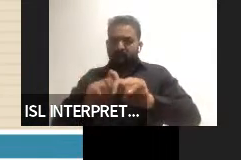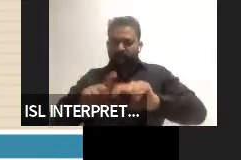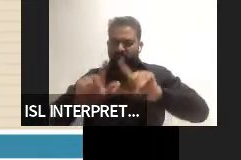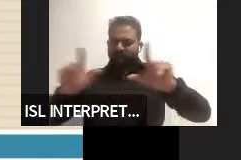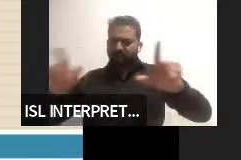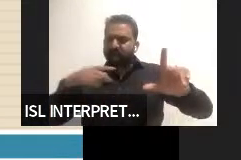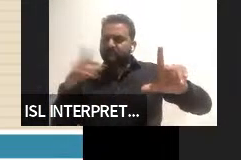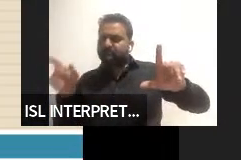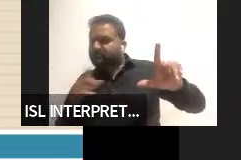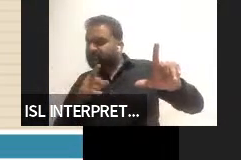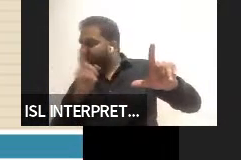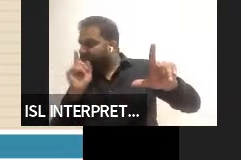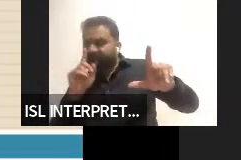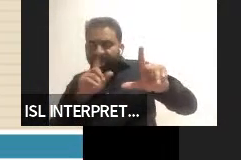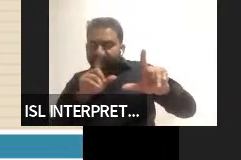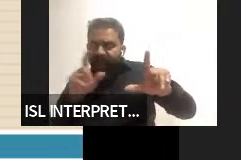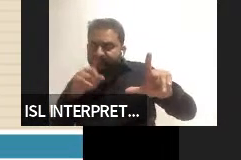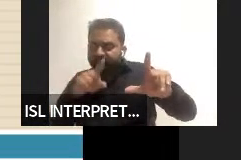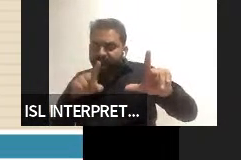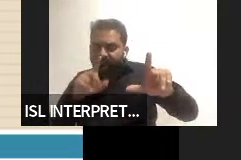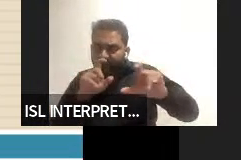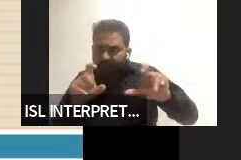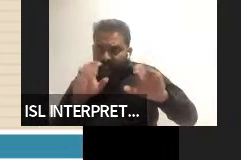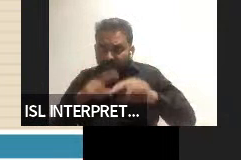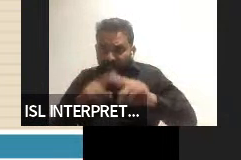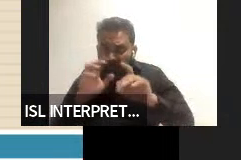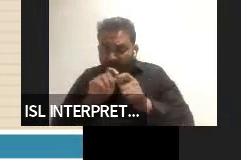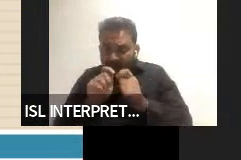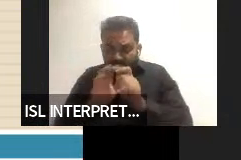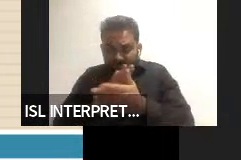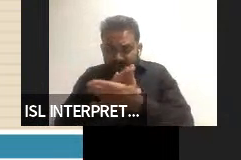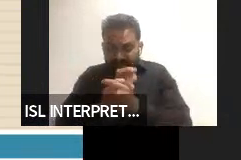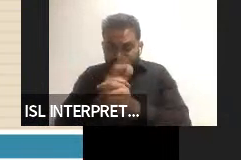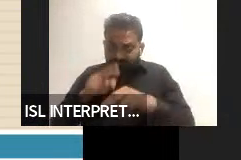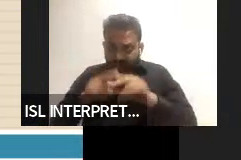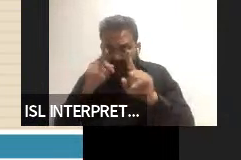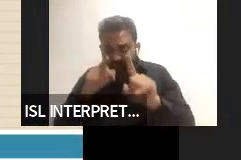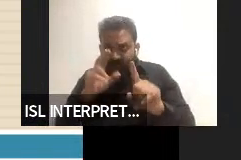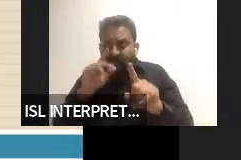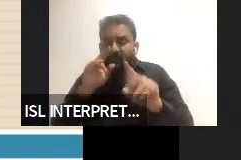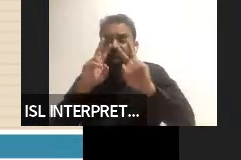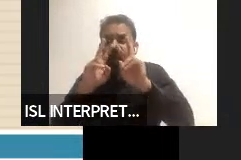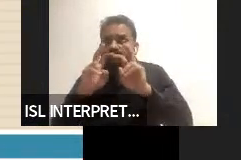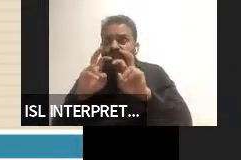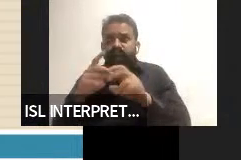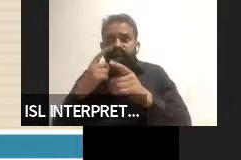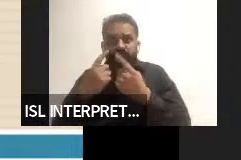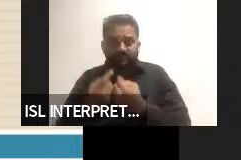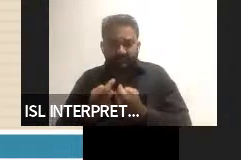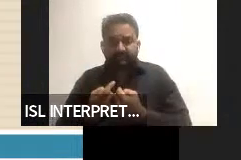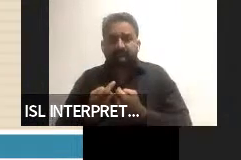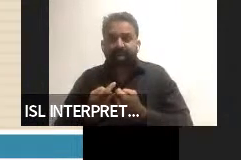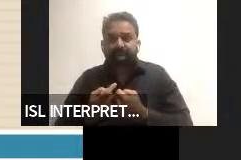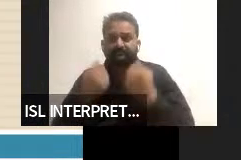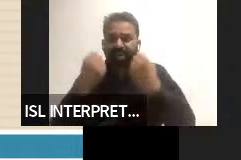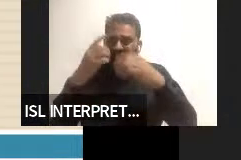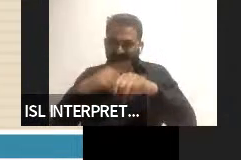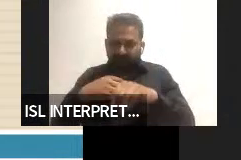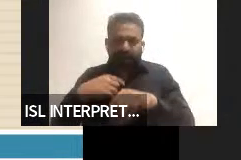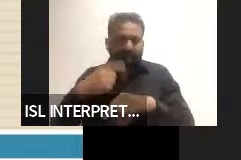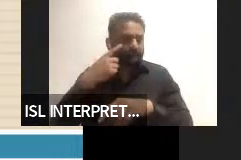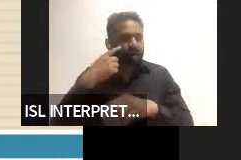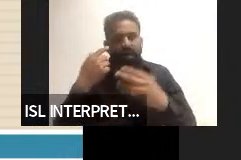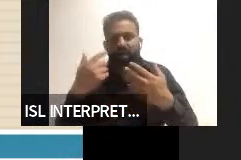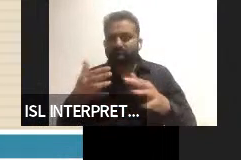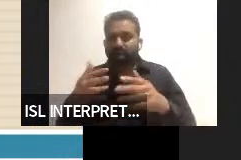this is the file, this is the final copy which you have. Many times we have seen that the teams